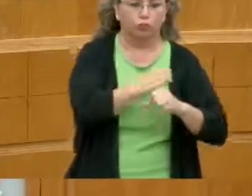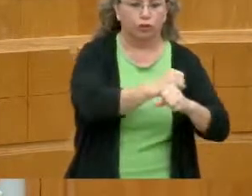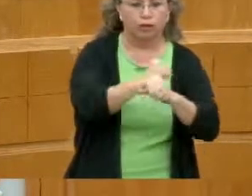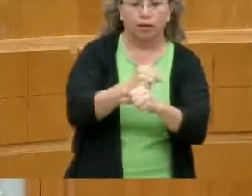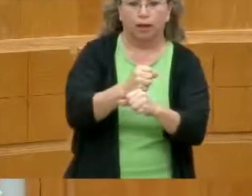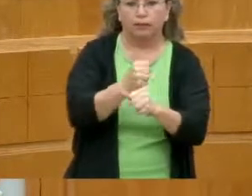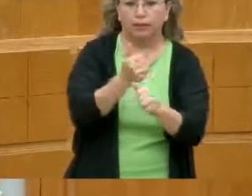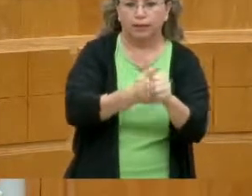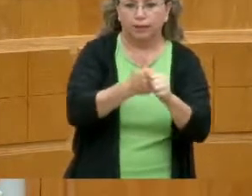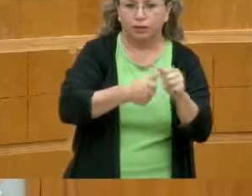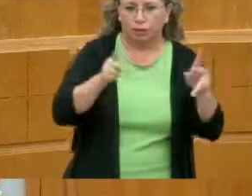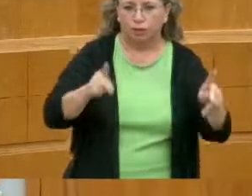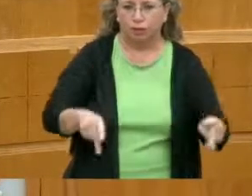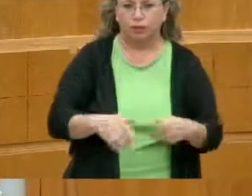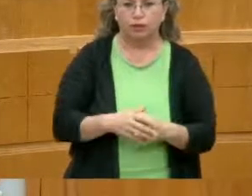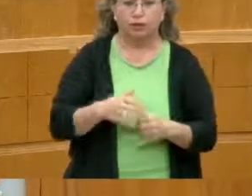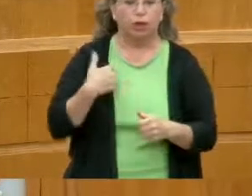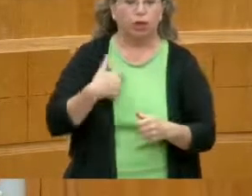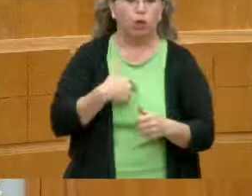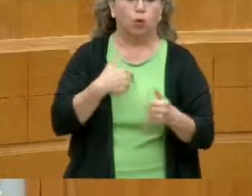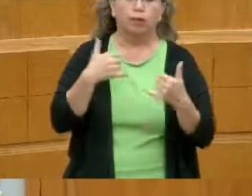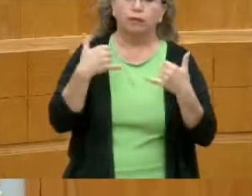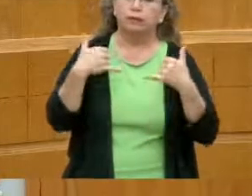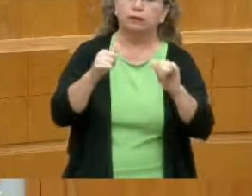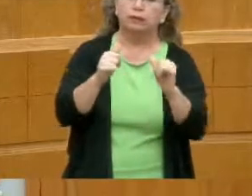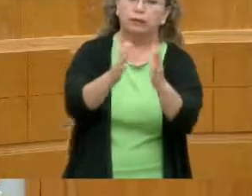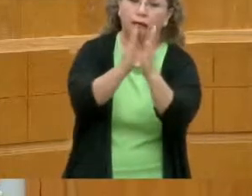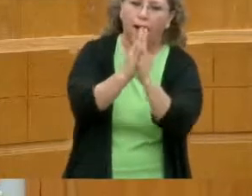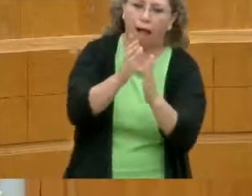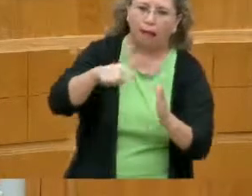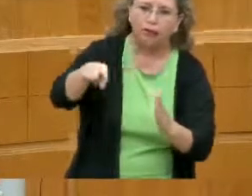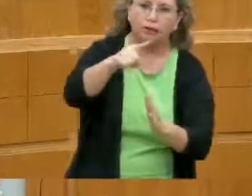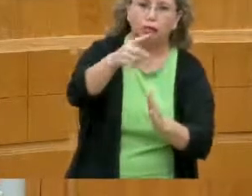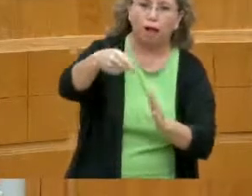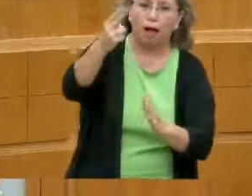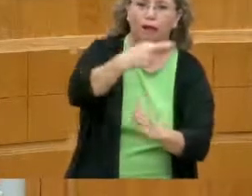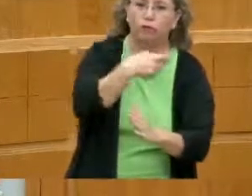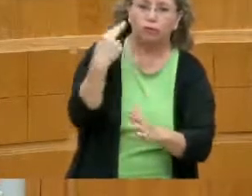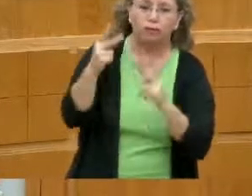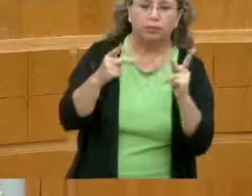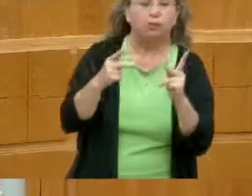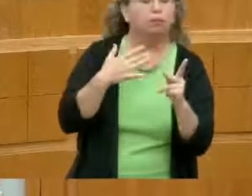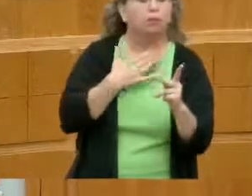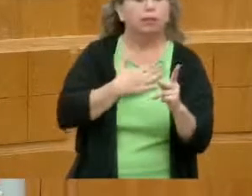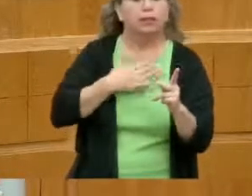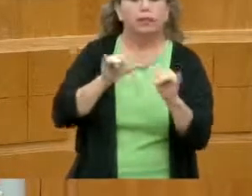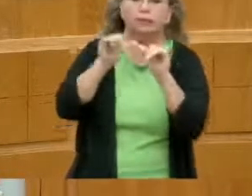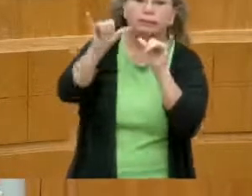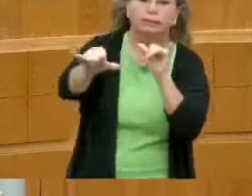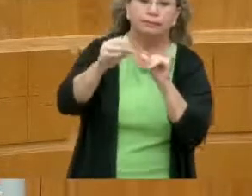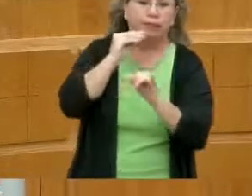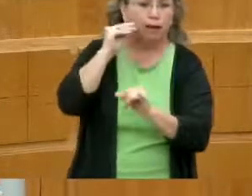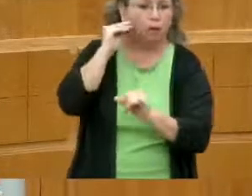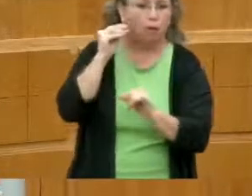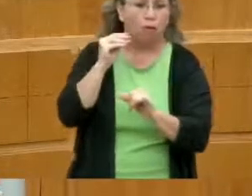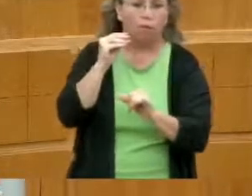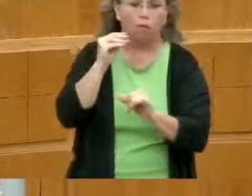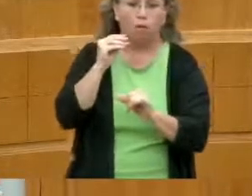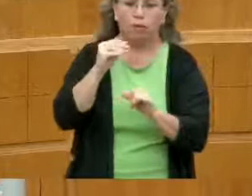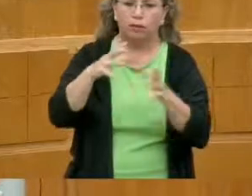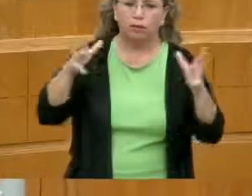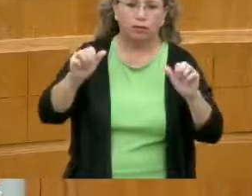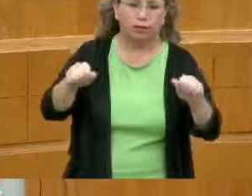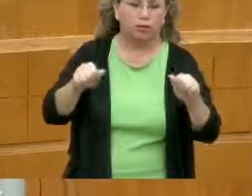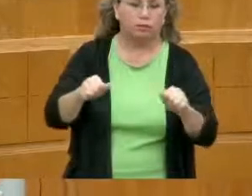those who are at higher risk to stay at home as much as possible. And if you do go out in public, make sure to wear a mask and practice